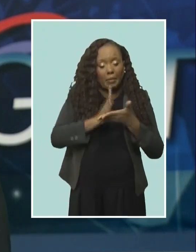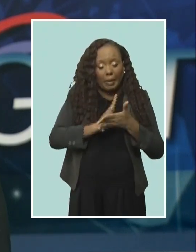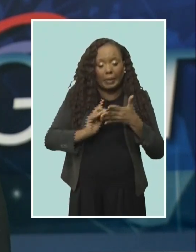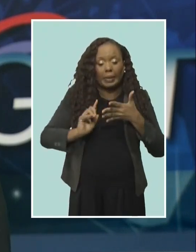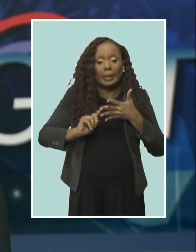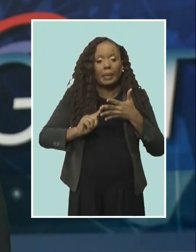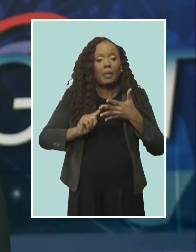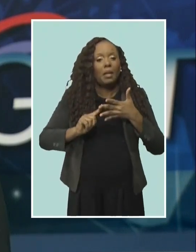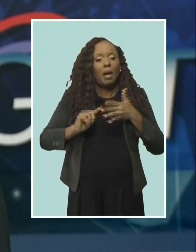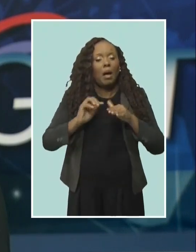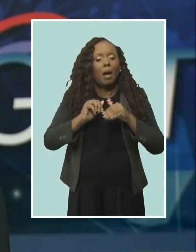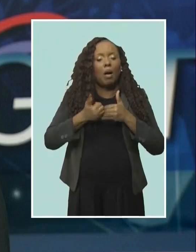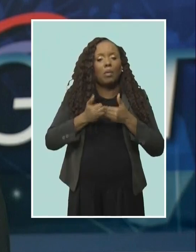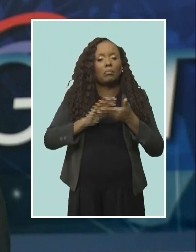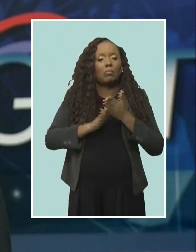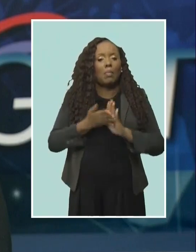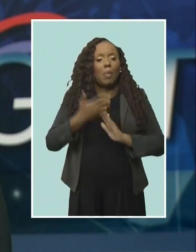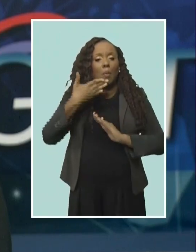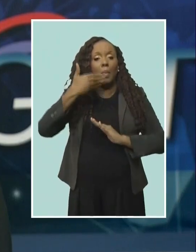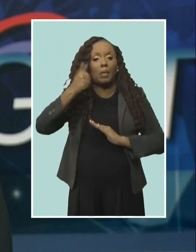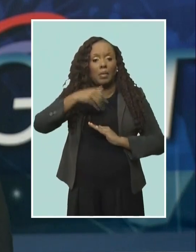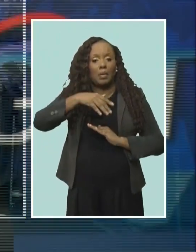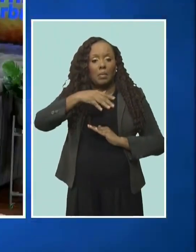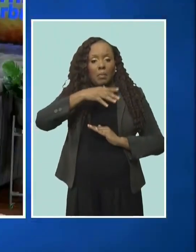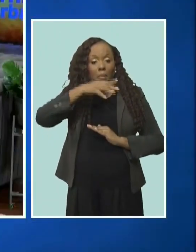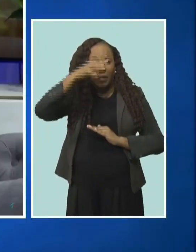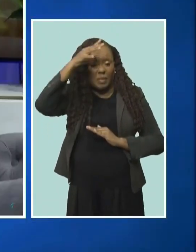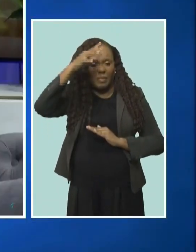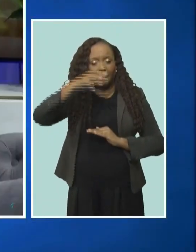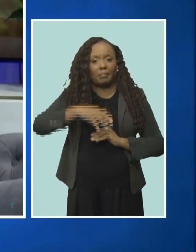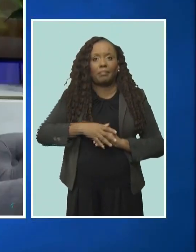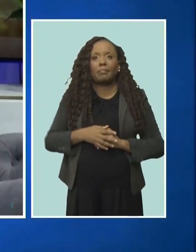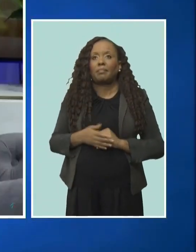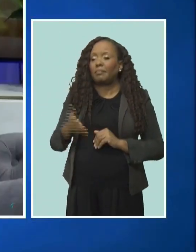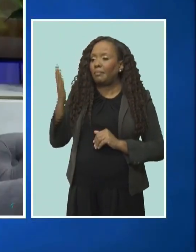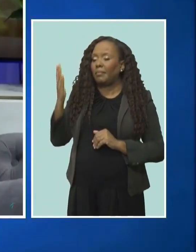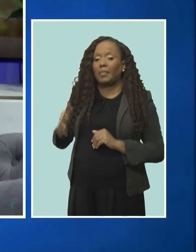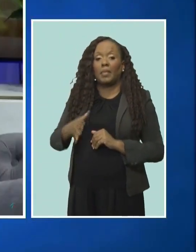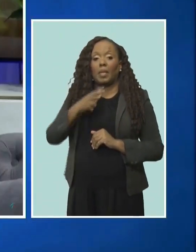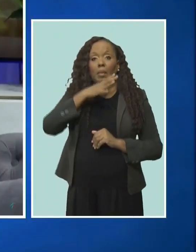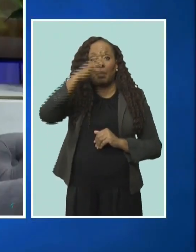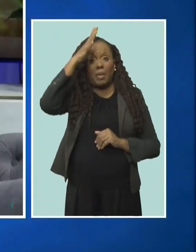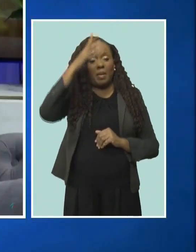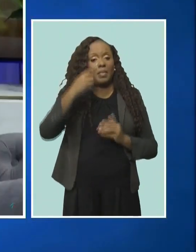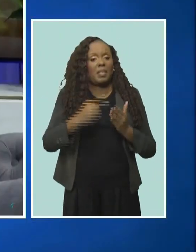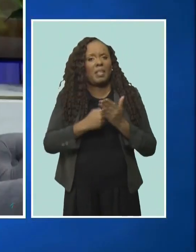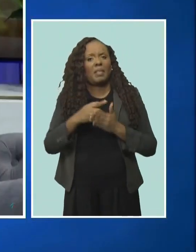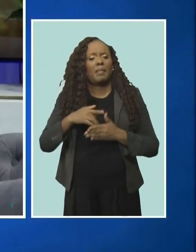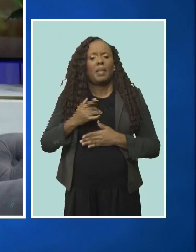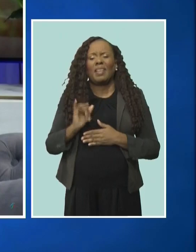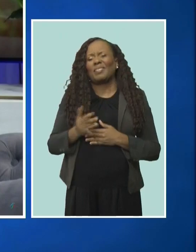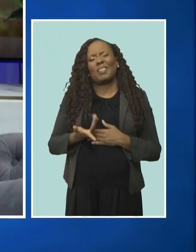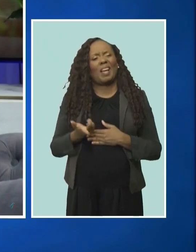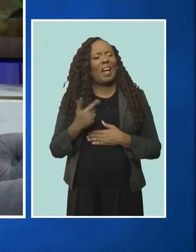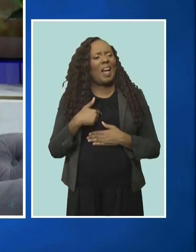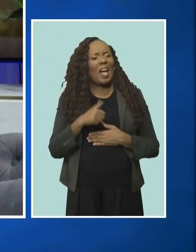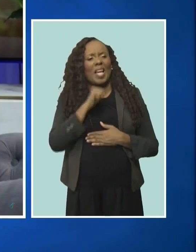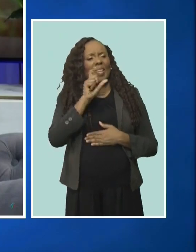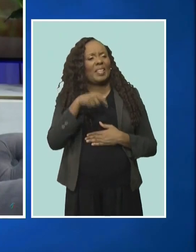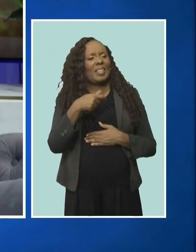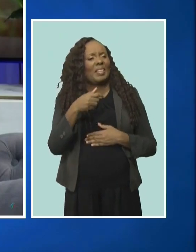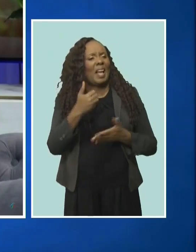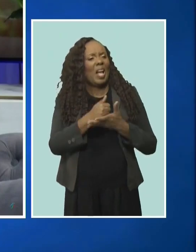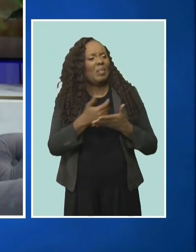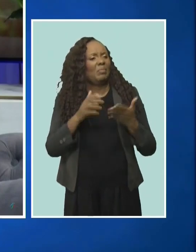guest on our Morning Barbados. Parents often think that they don't need help. They often think that, we have